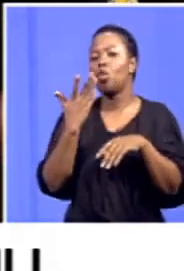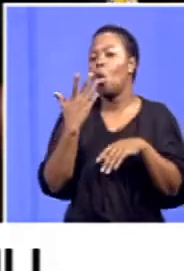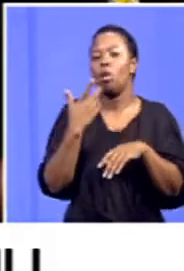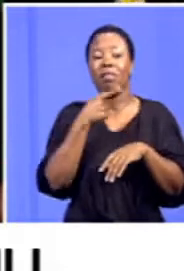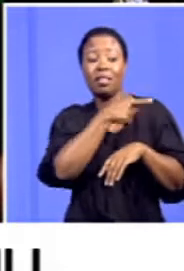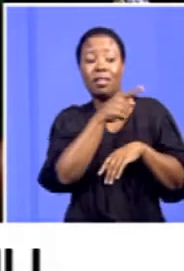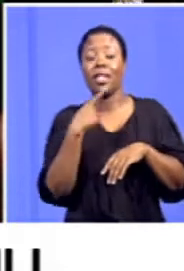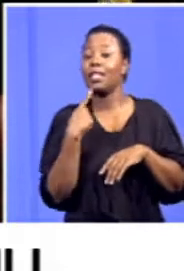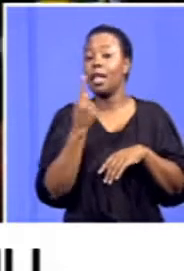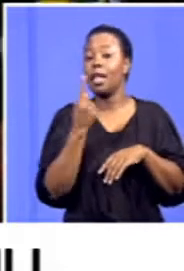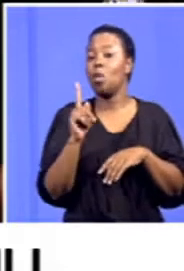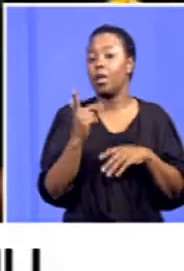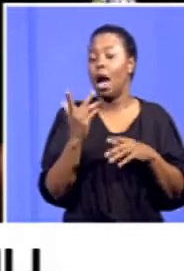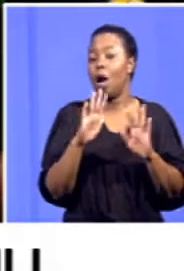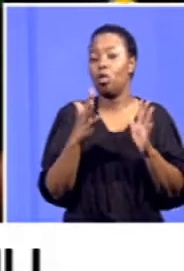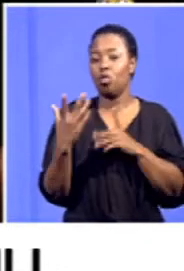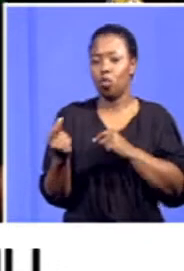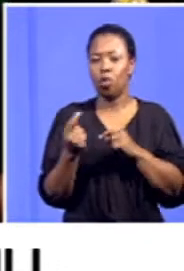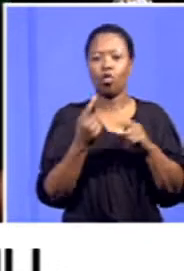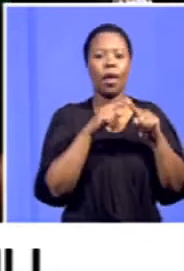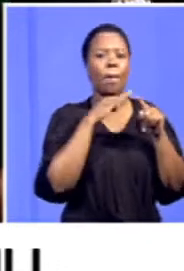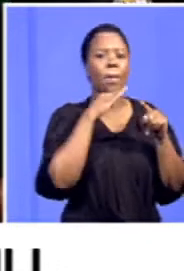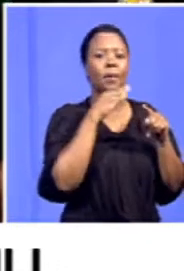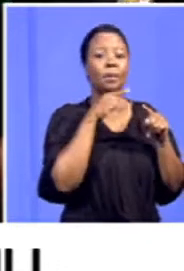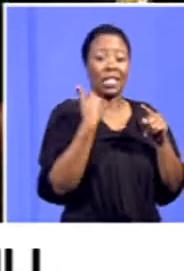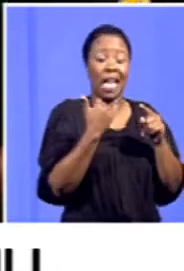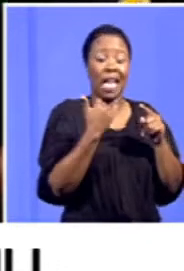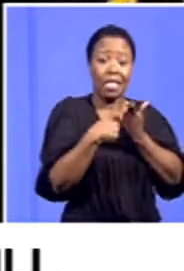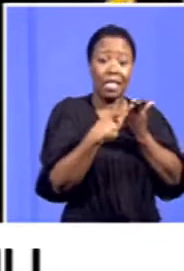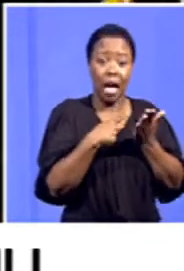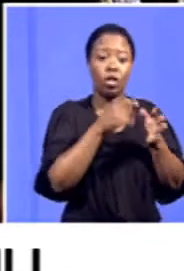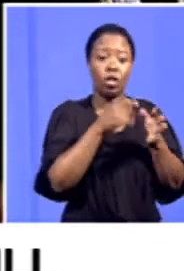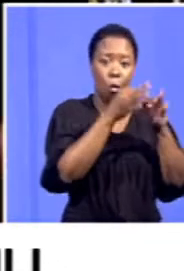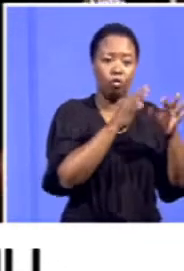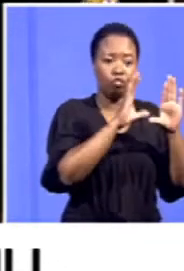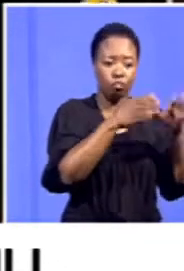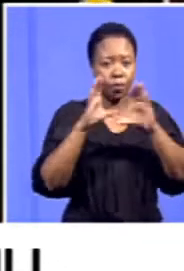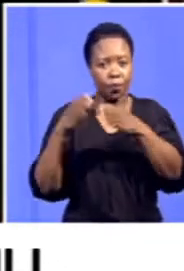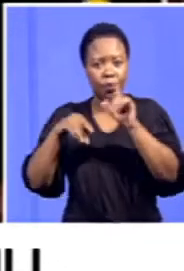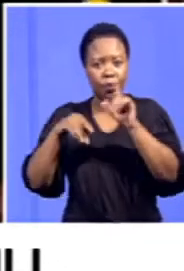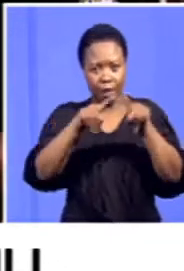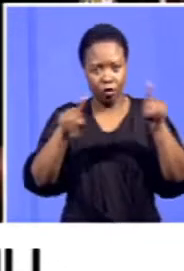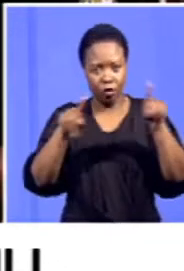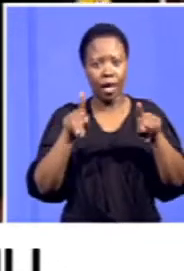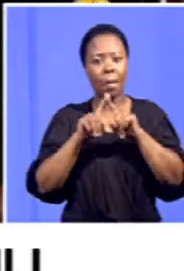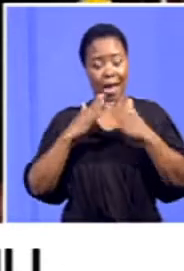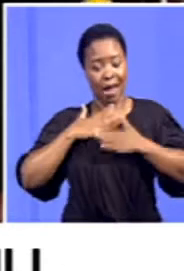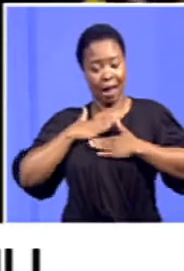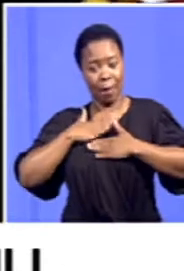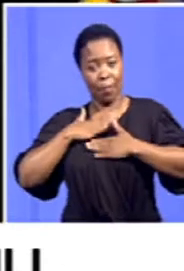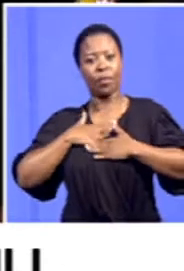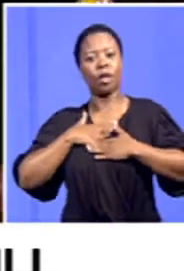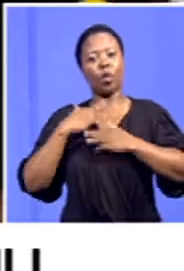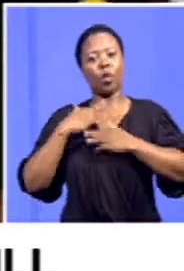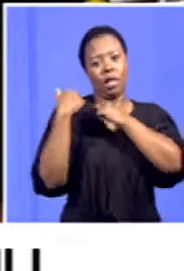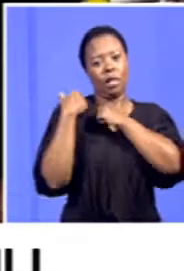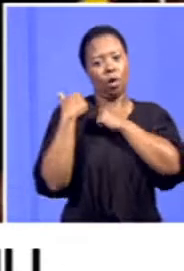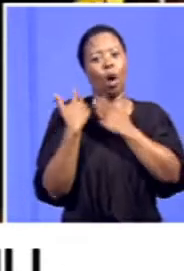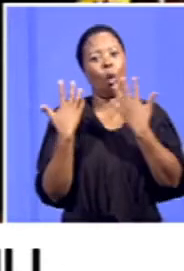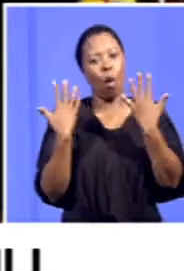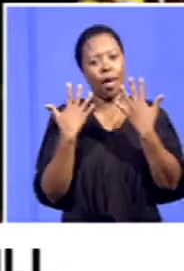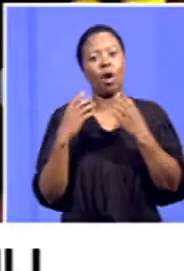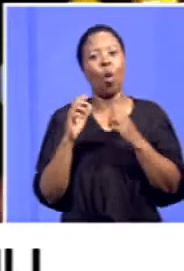the party-to-party sort of discussion, so that our structures who will be responsible for this bill at a grassroots level